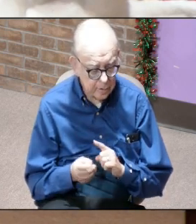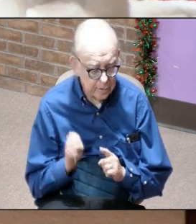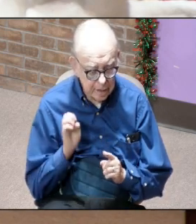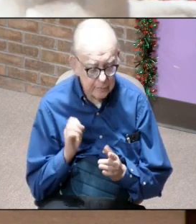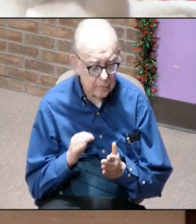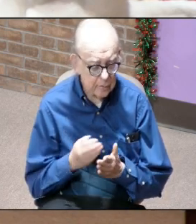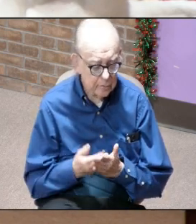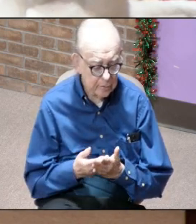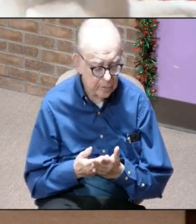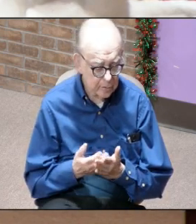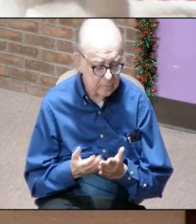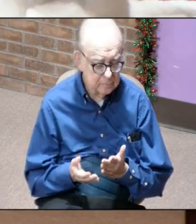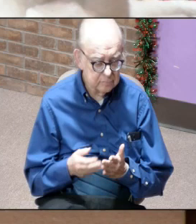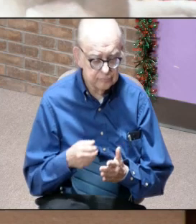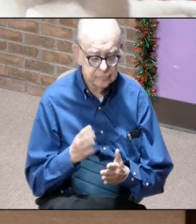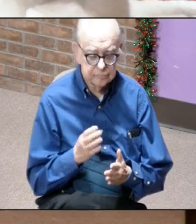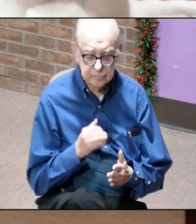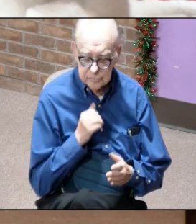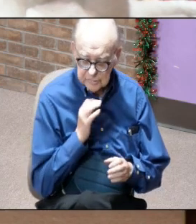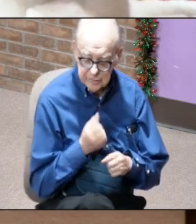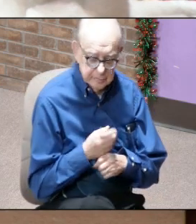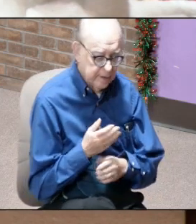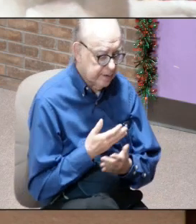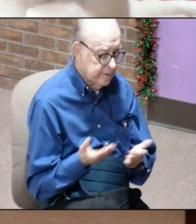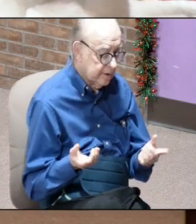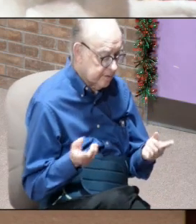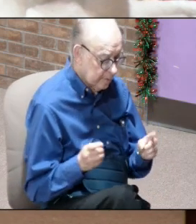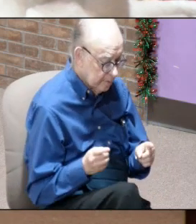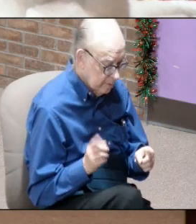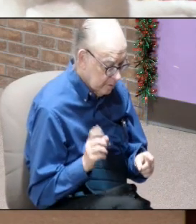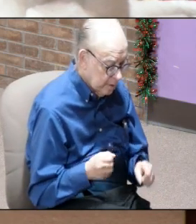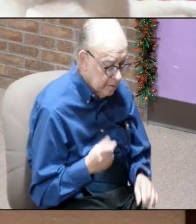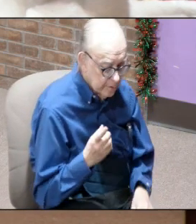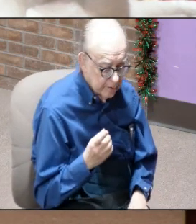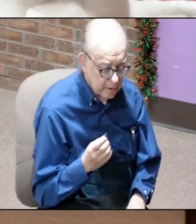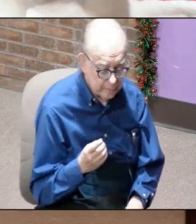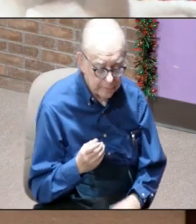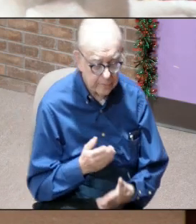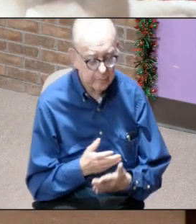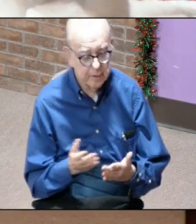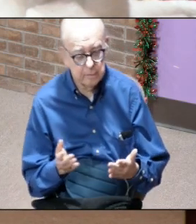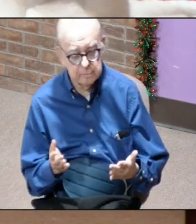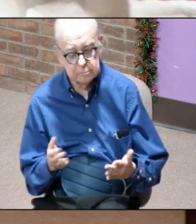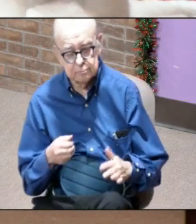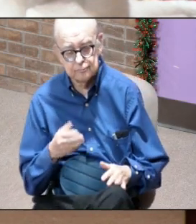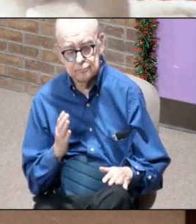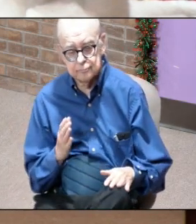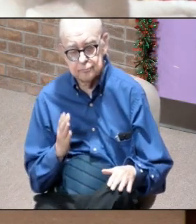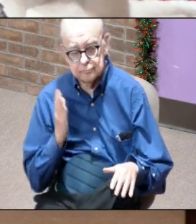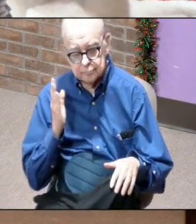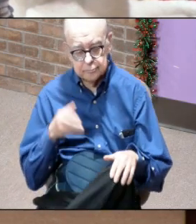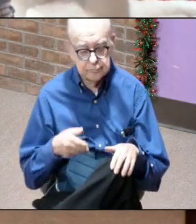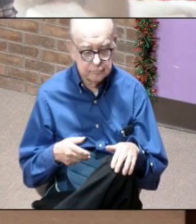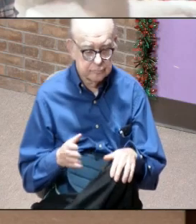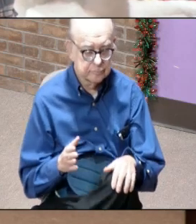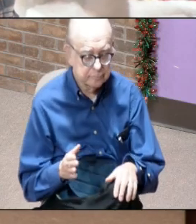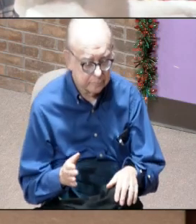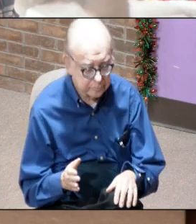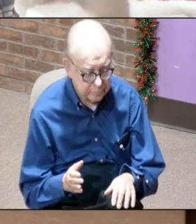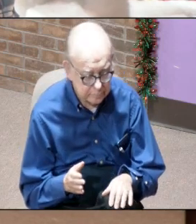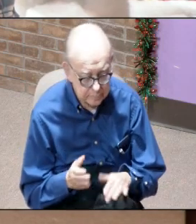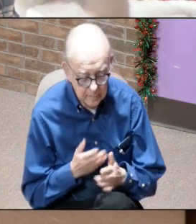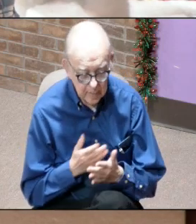good. But God is not the cause of this. But you need to understand something. God will allow the instrument